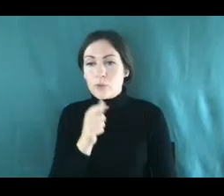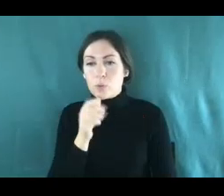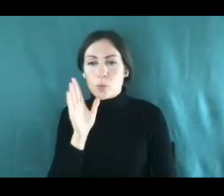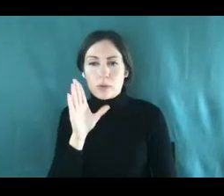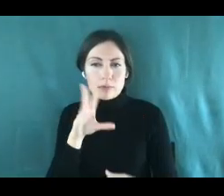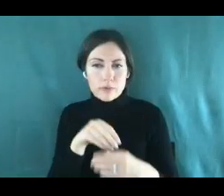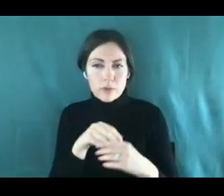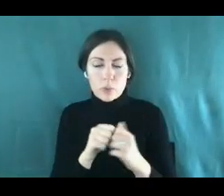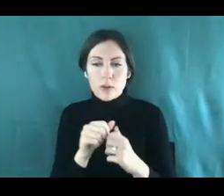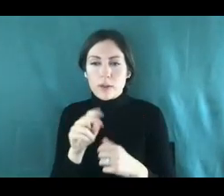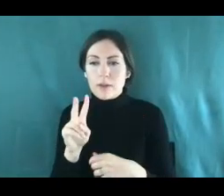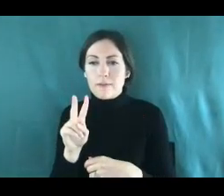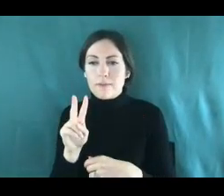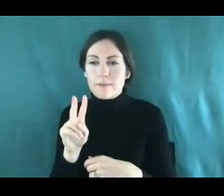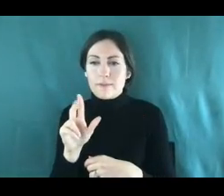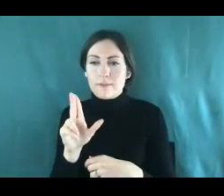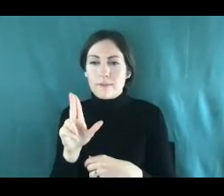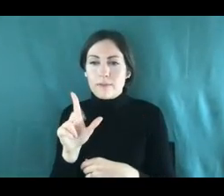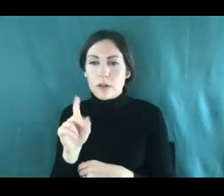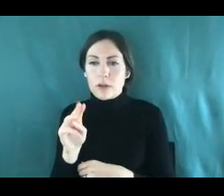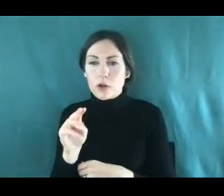User Initiative that's related to the grant.